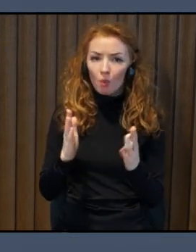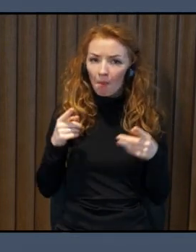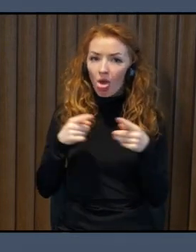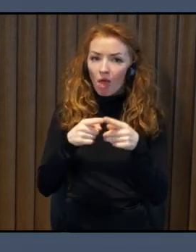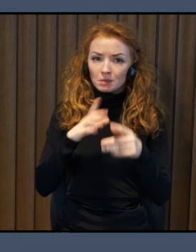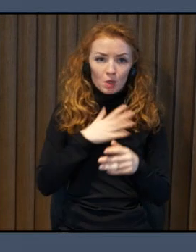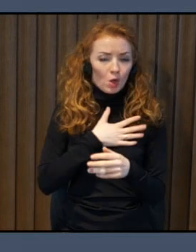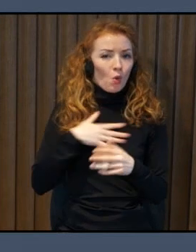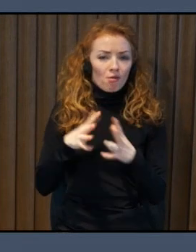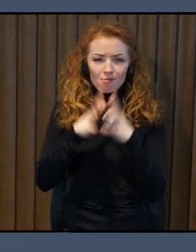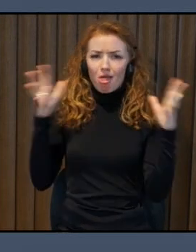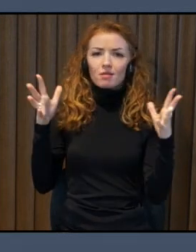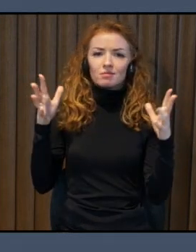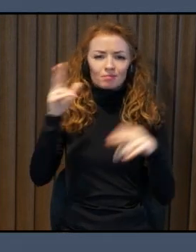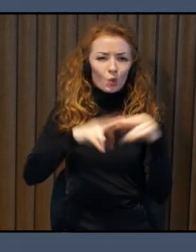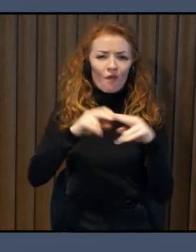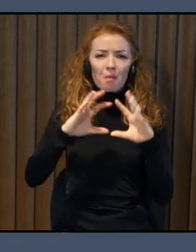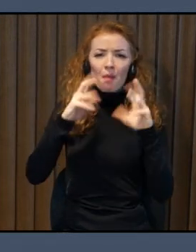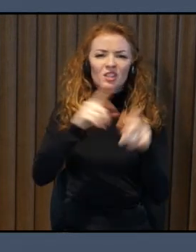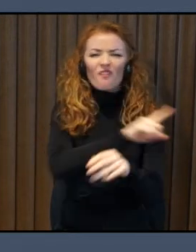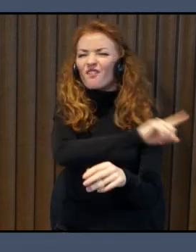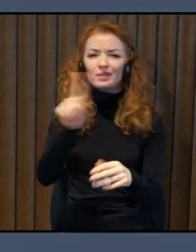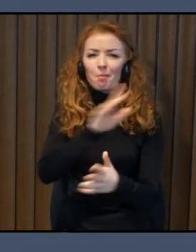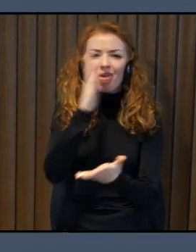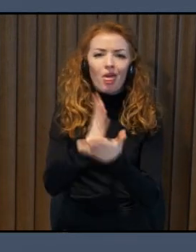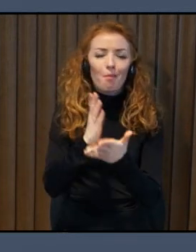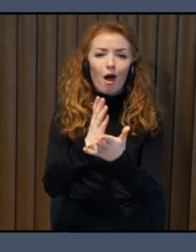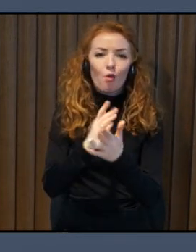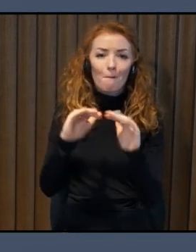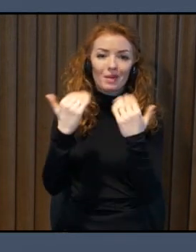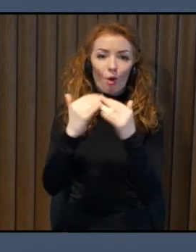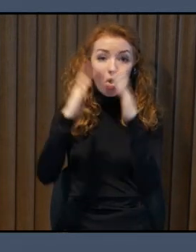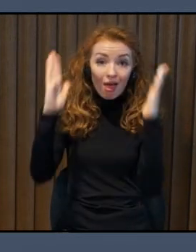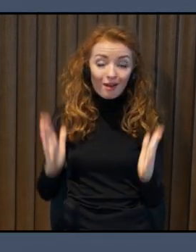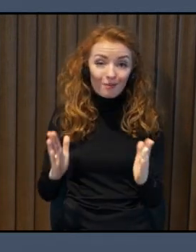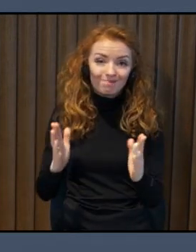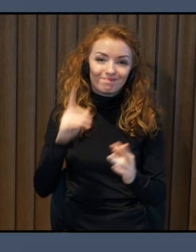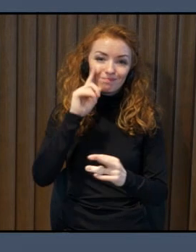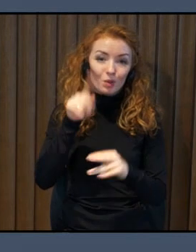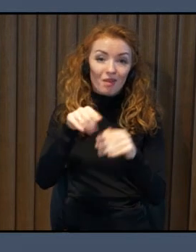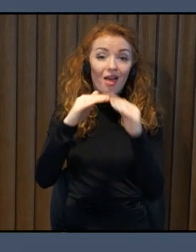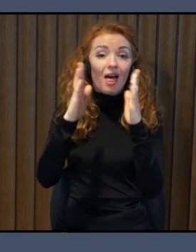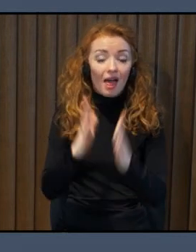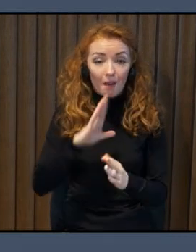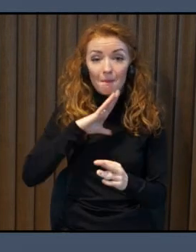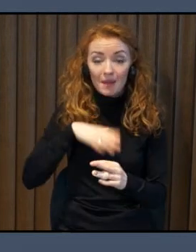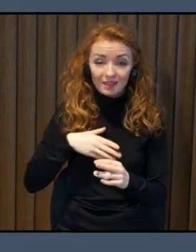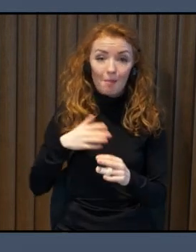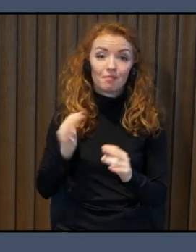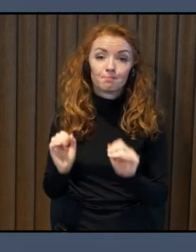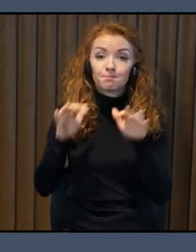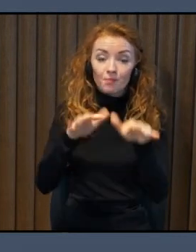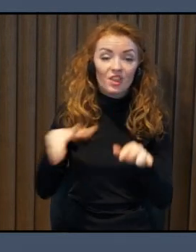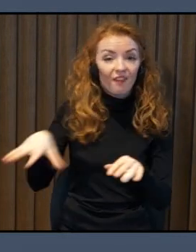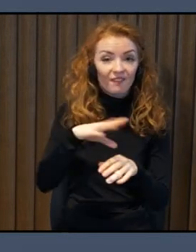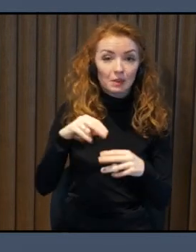building. Ambitions were very high to build the most accessible office building in the world.